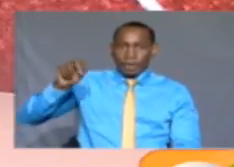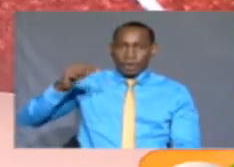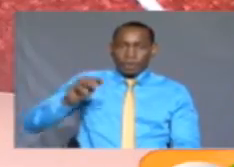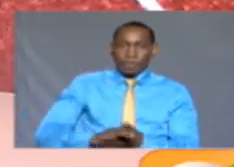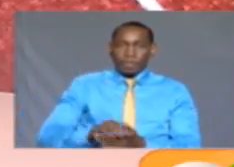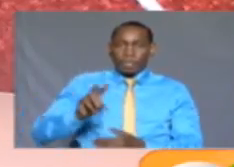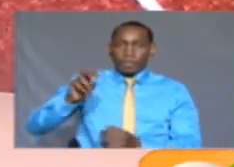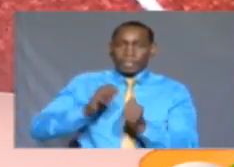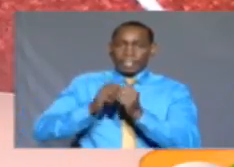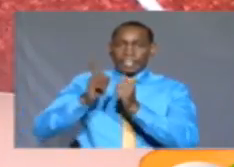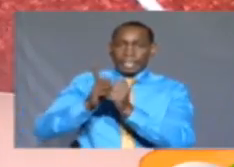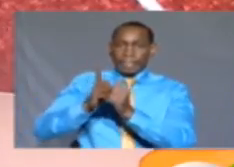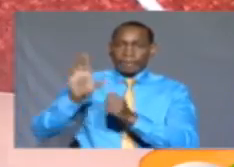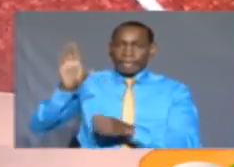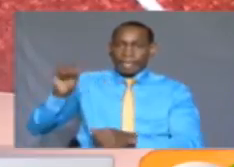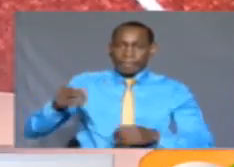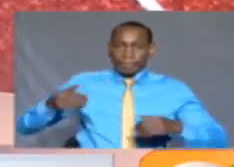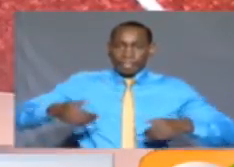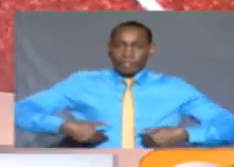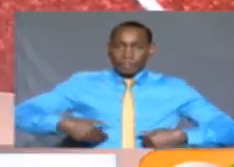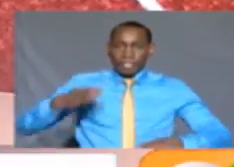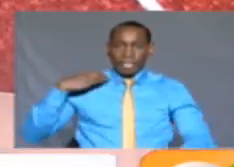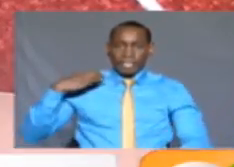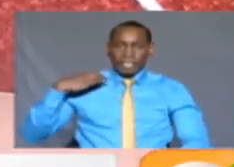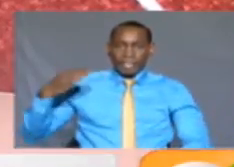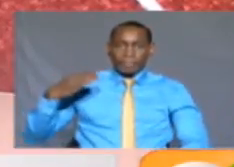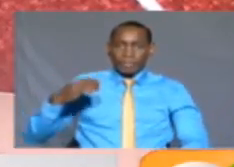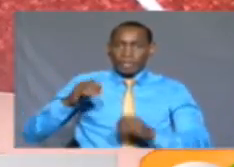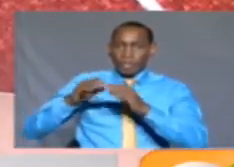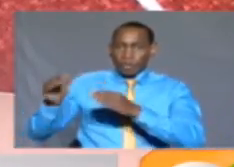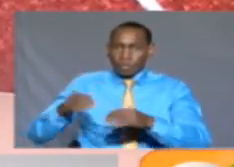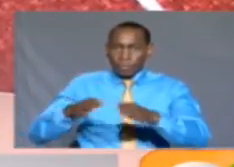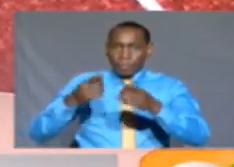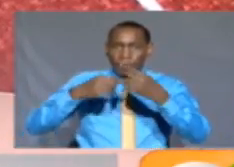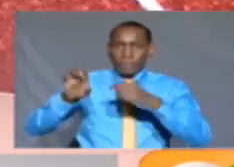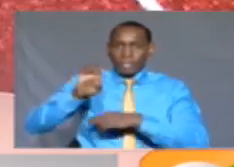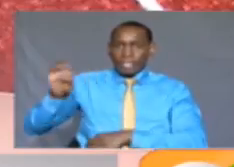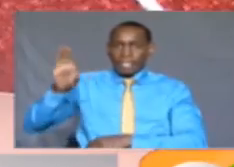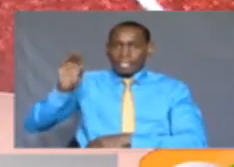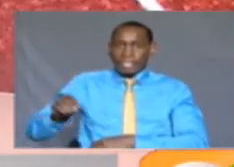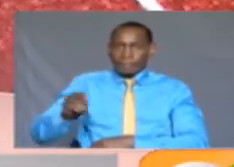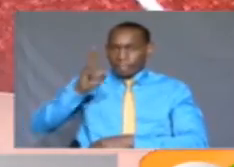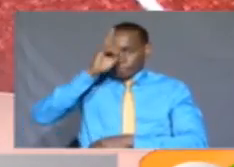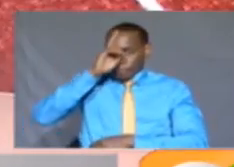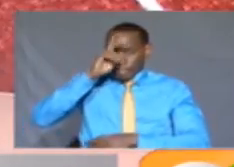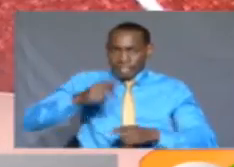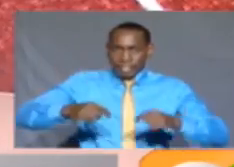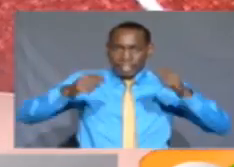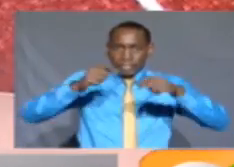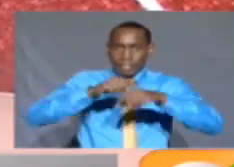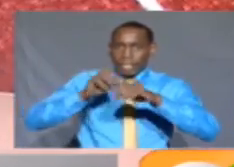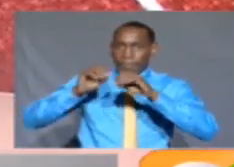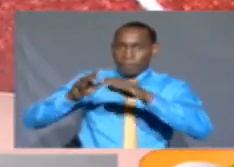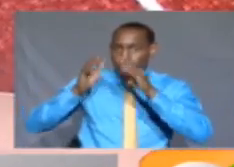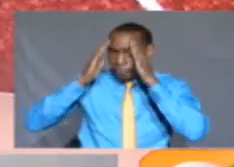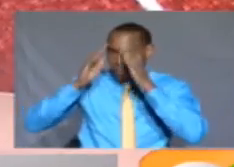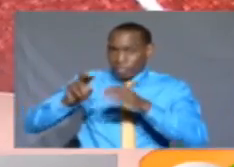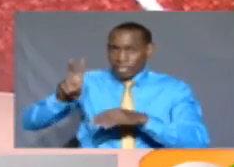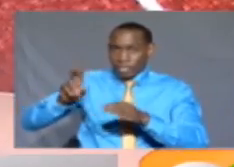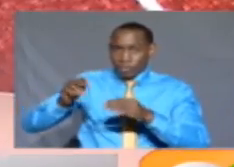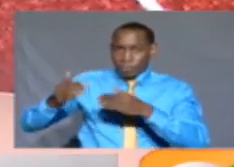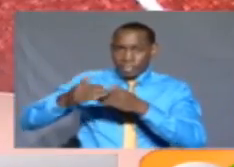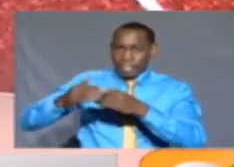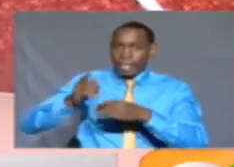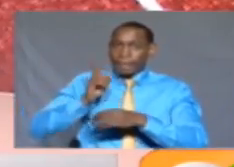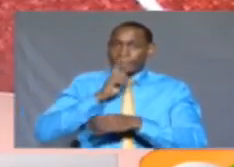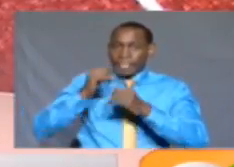2011 African Junior Bronze Medalist Stacy Ndiwa lost the chance to win the East Africa Police title as she lost concentration 2 meters from the